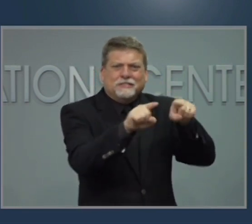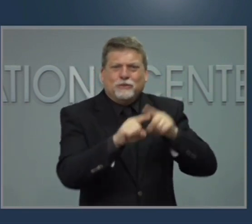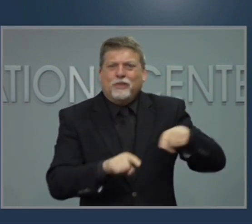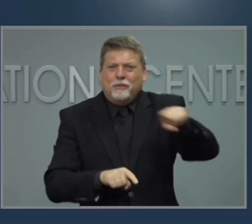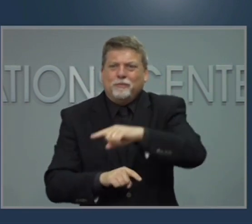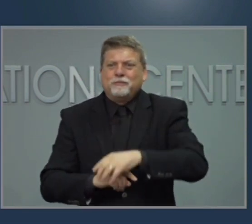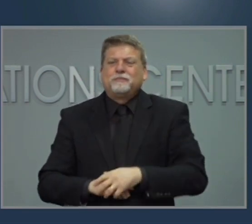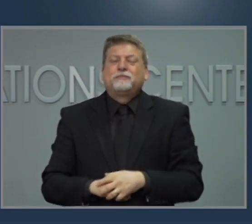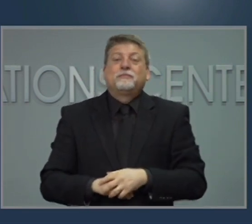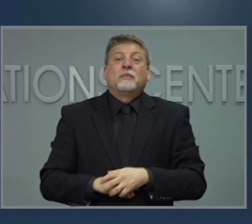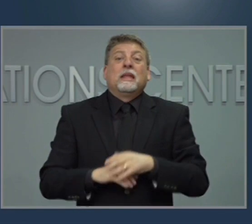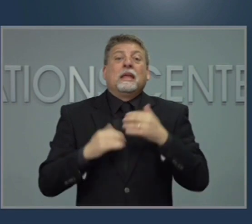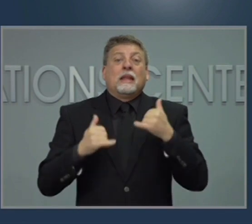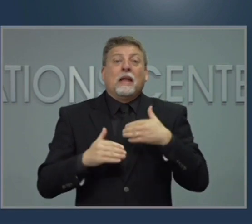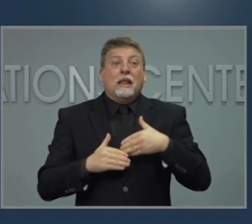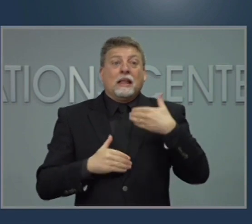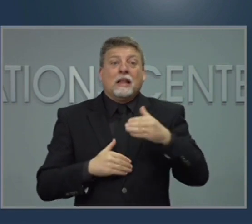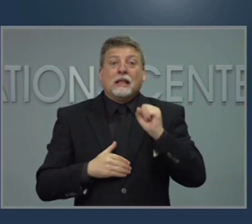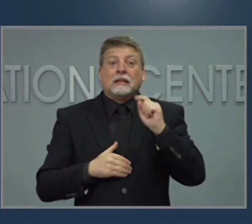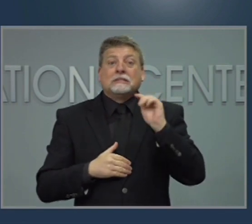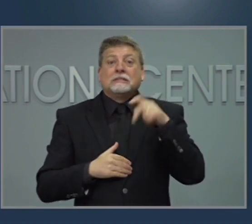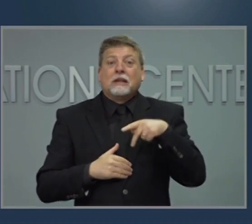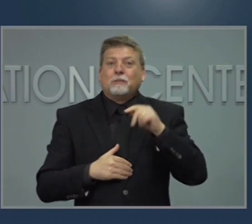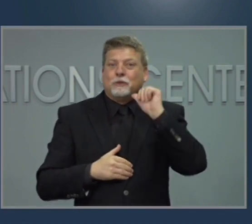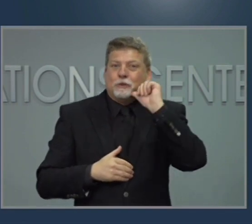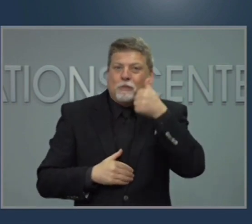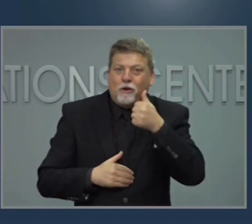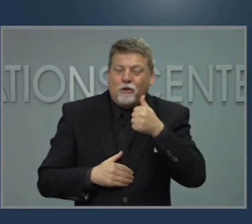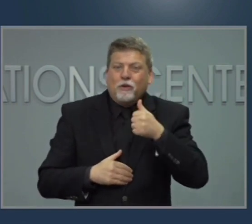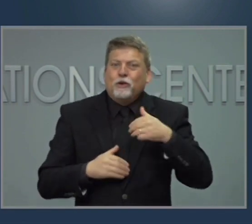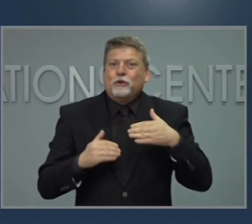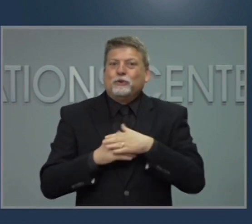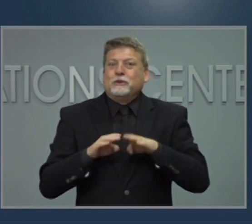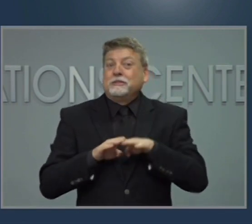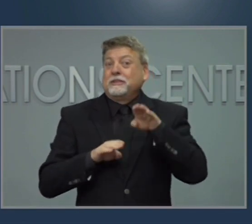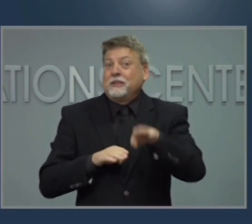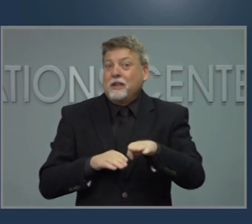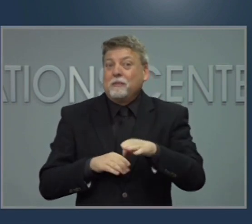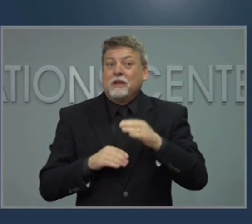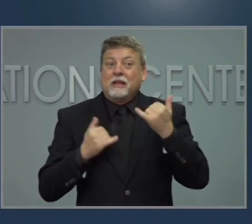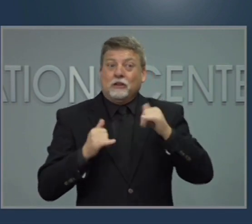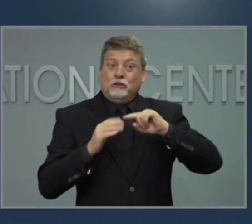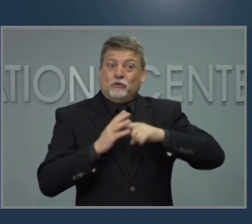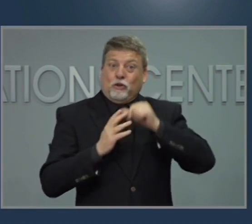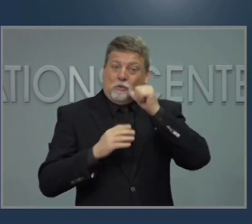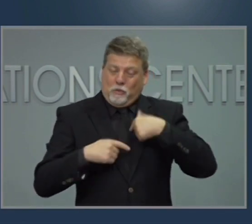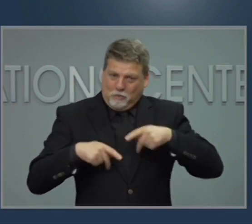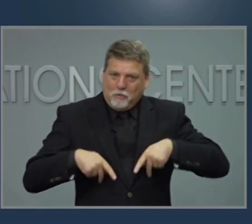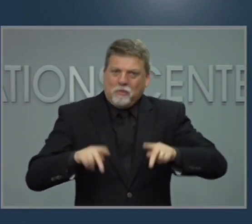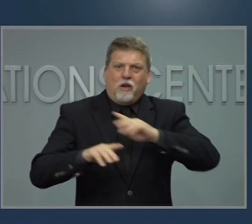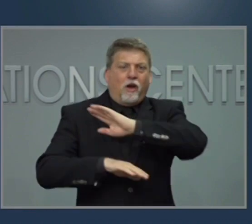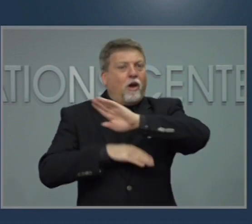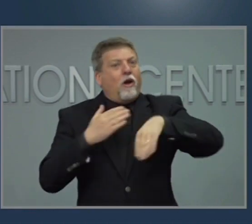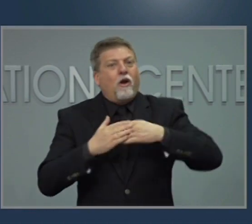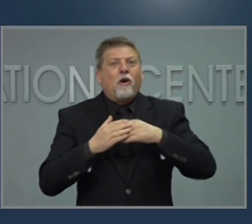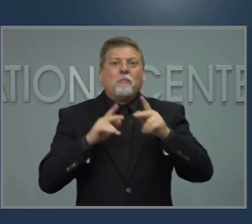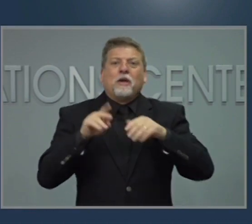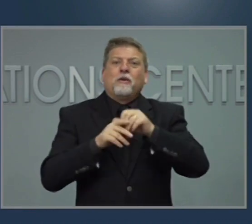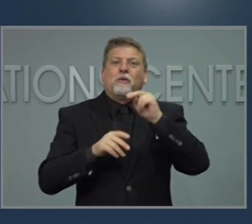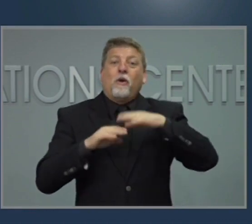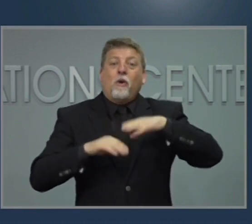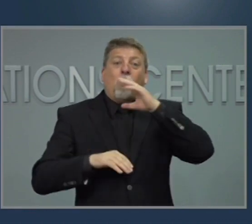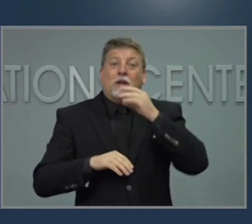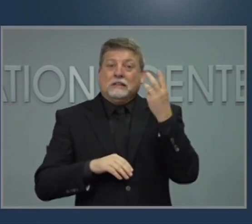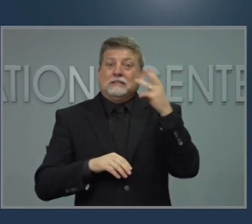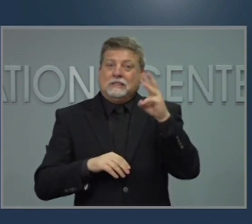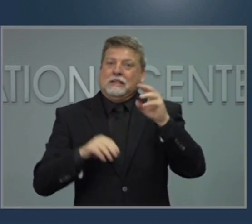this pandemic. Anyone 16 and older will be eligible to get their COVID vaccine. All 3 vaccines help